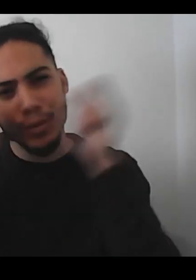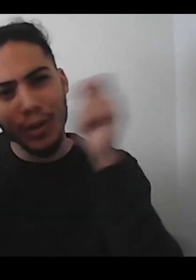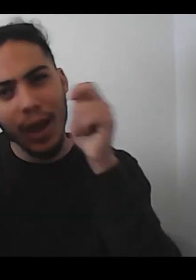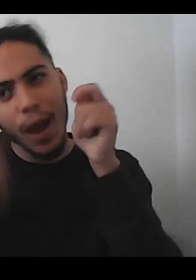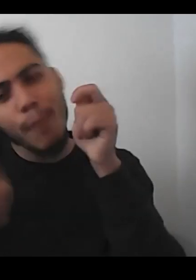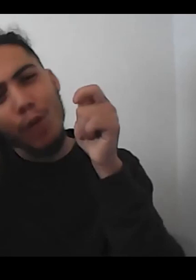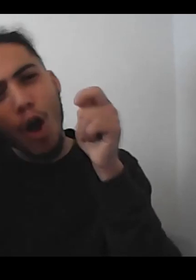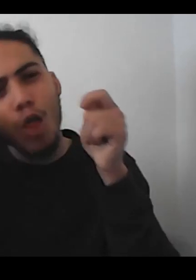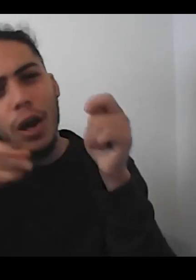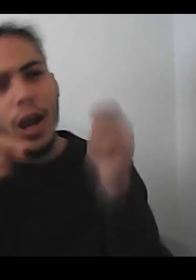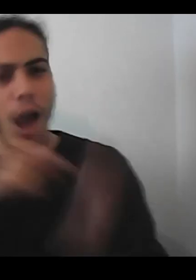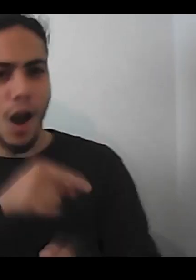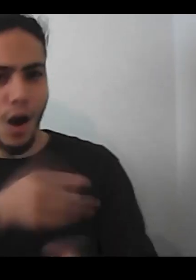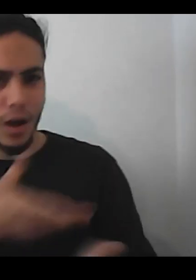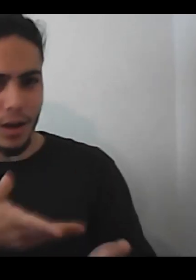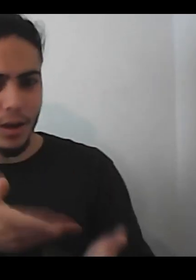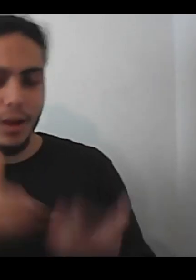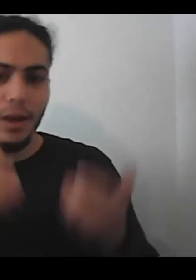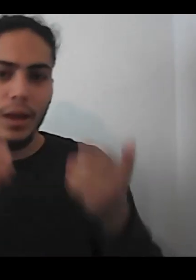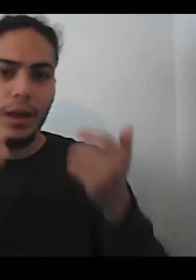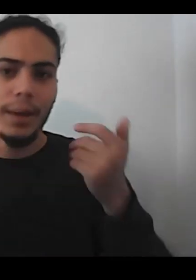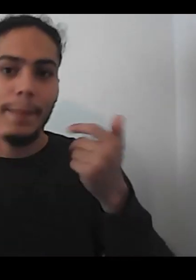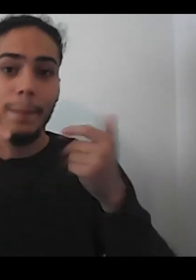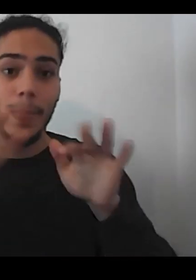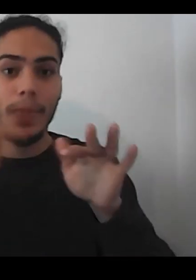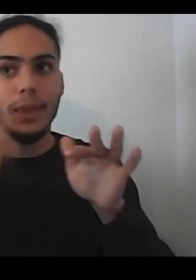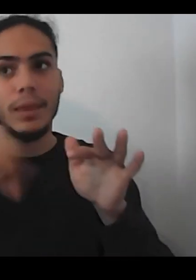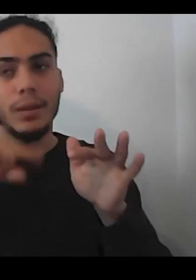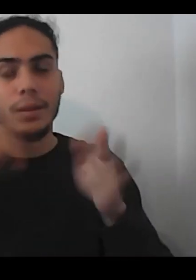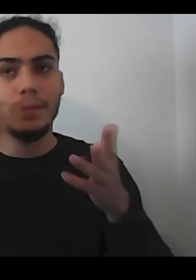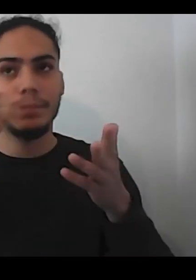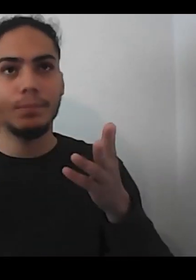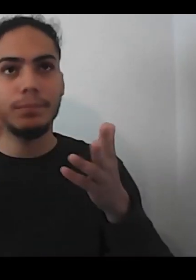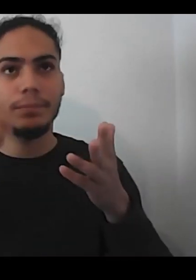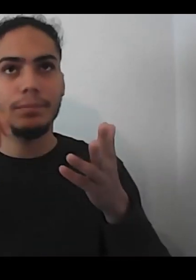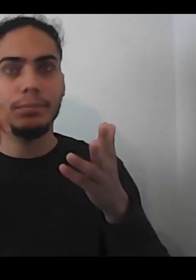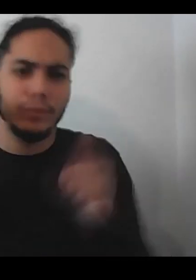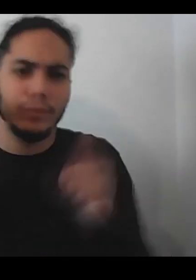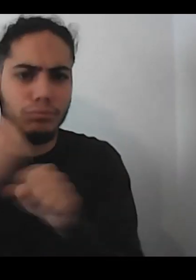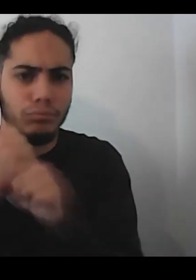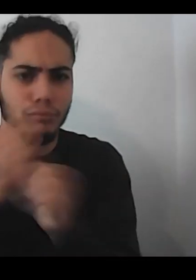the configuration. However, we are working currently in